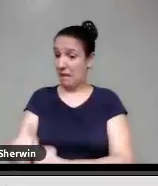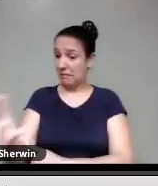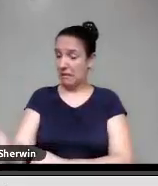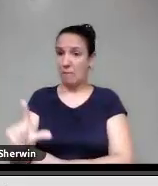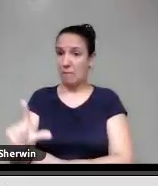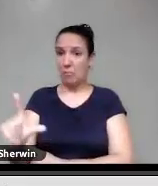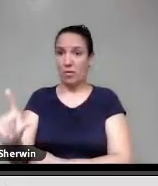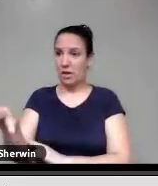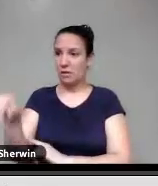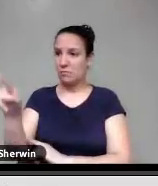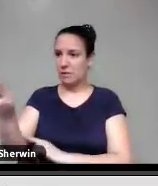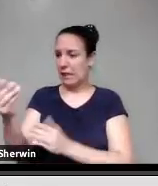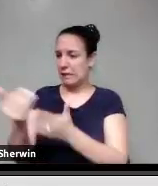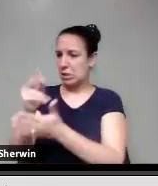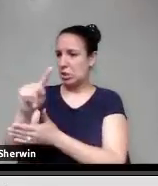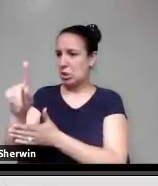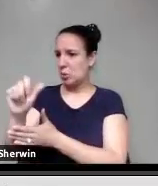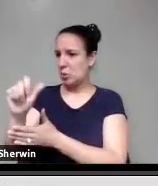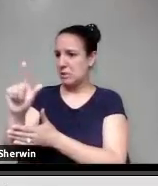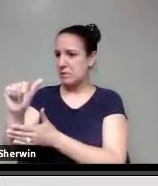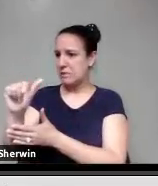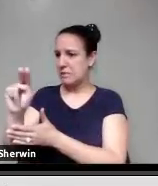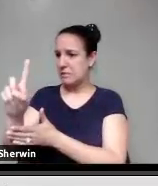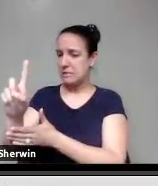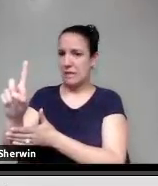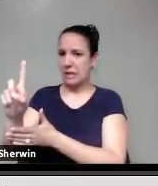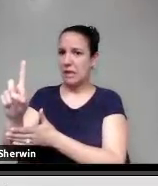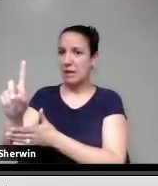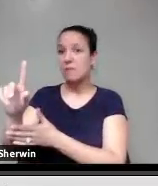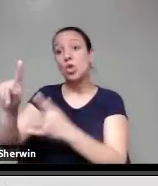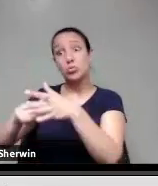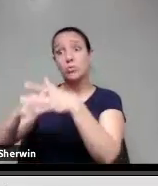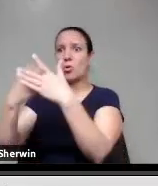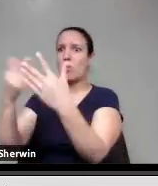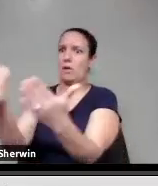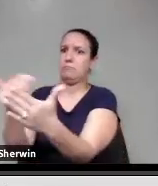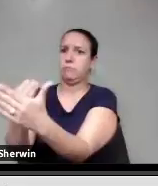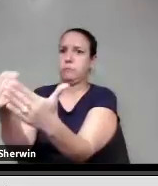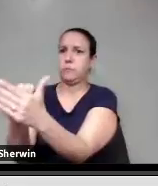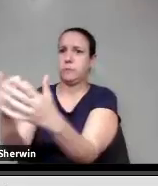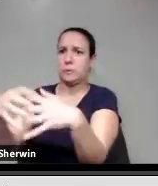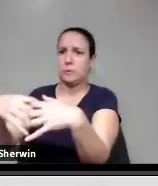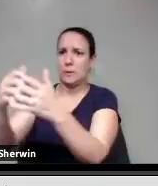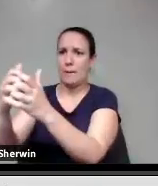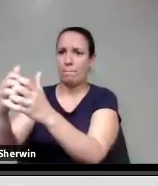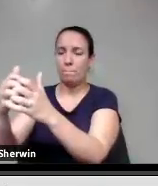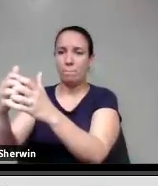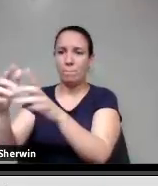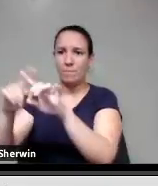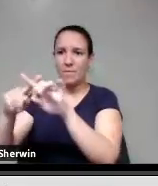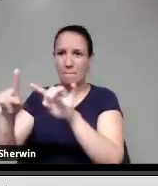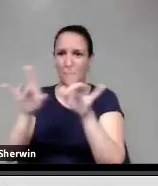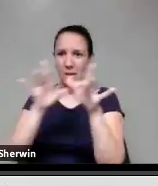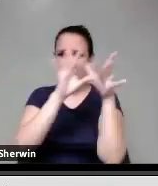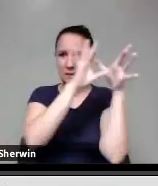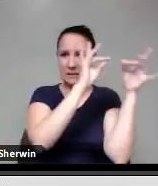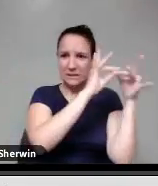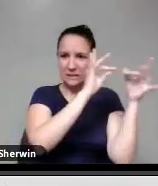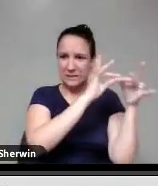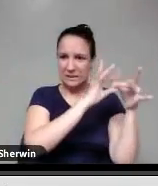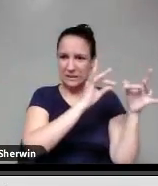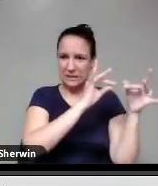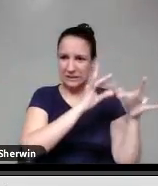and wouldn't that be fun to be able to start from scratch with the building and everything, but still you can hear by these comments they are going to have a group of